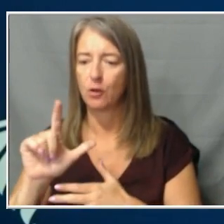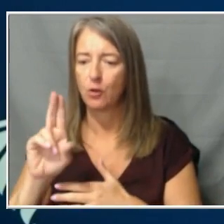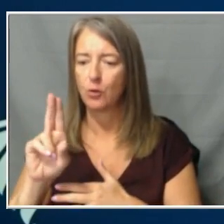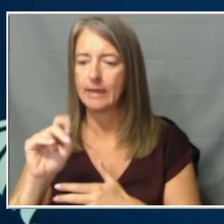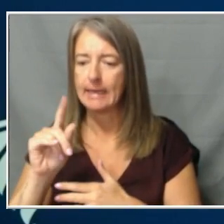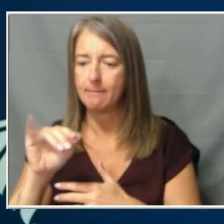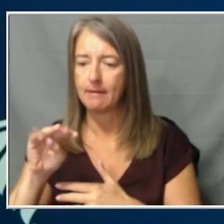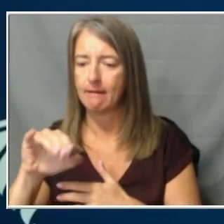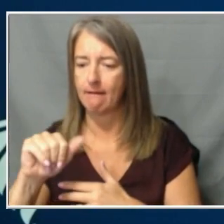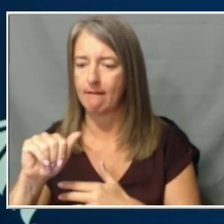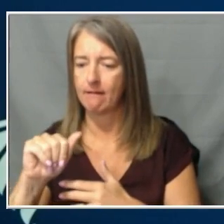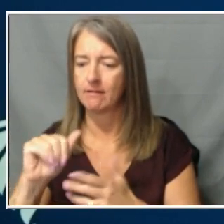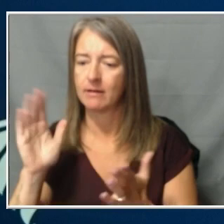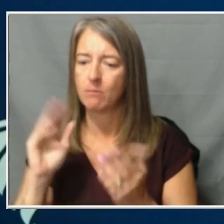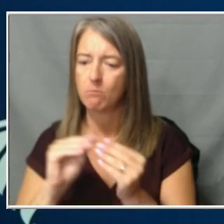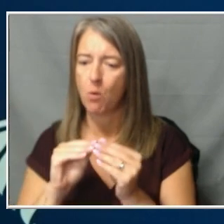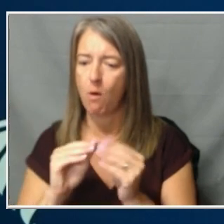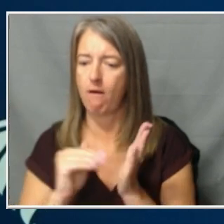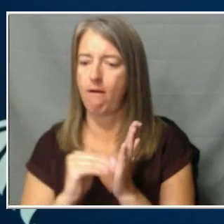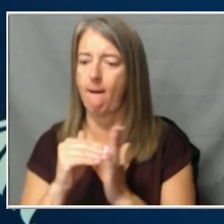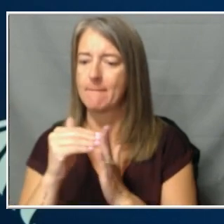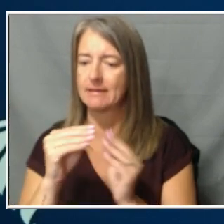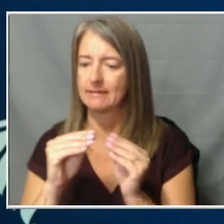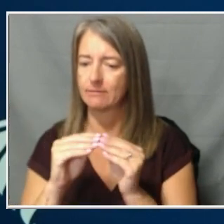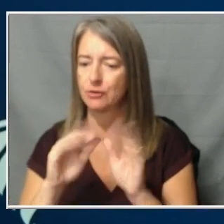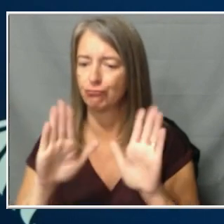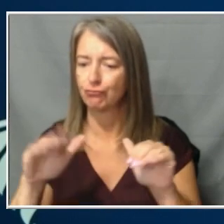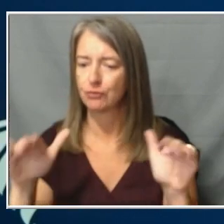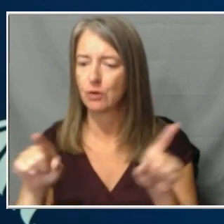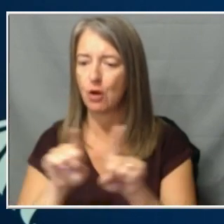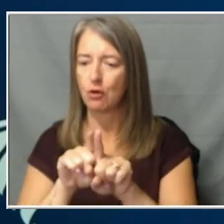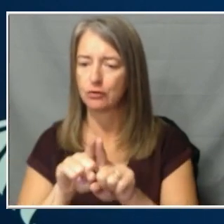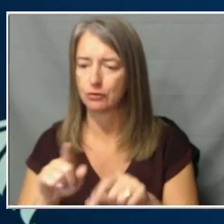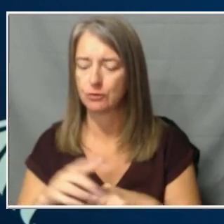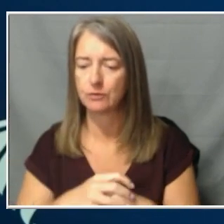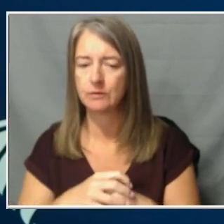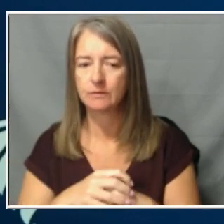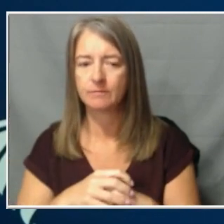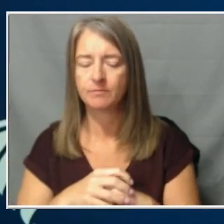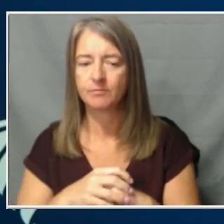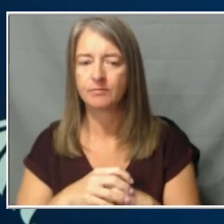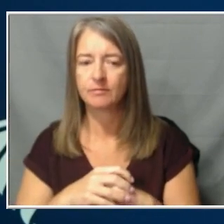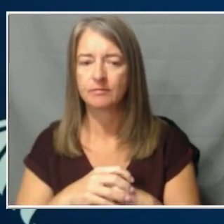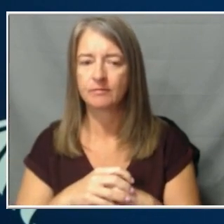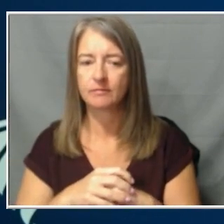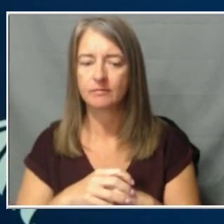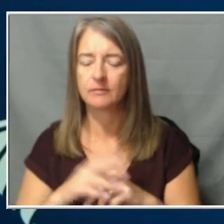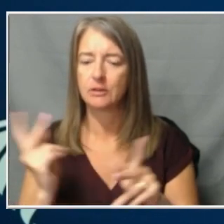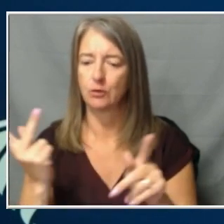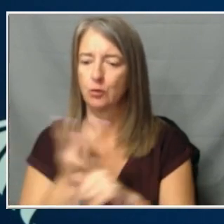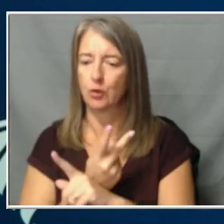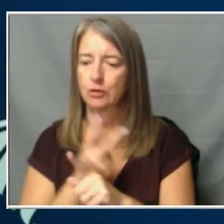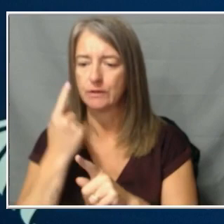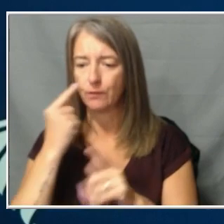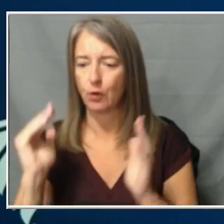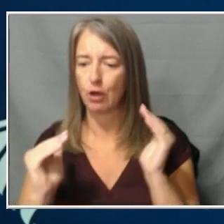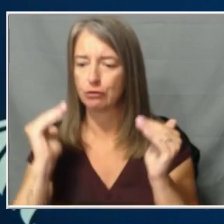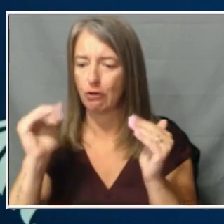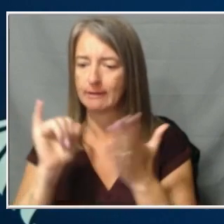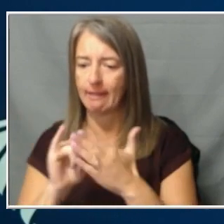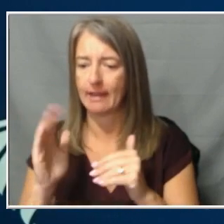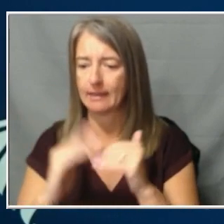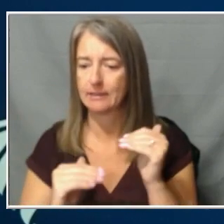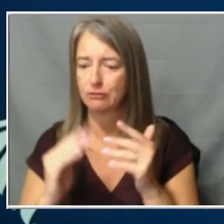children, but then adults can also get it too. The prognosis is worse in adults than in children. So whereas